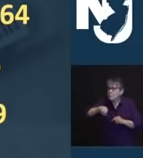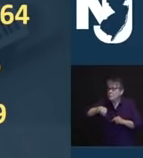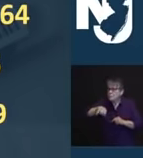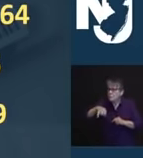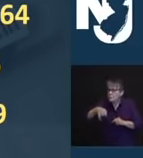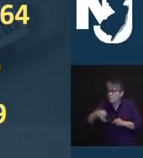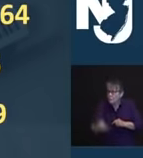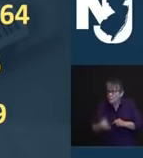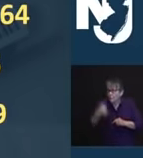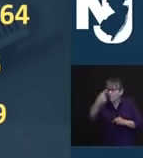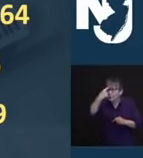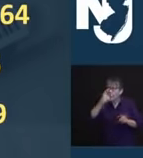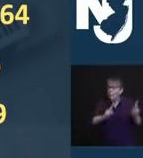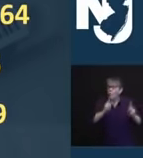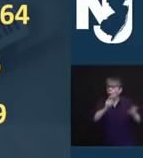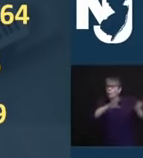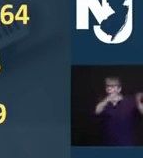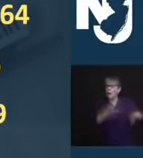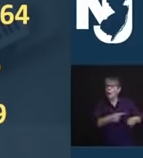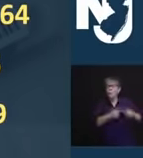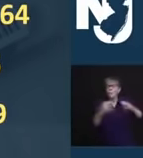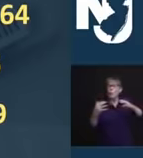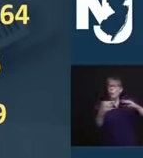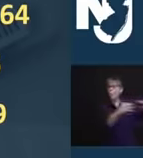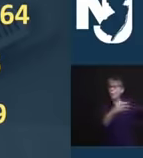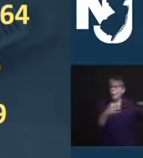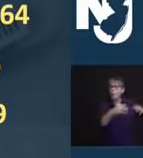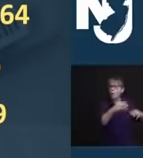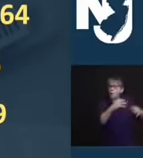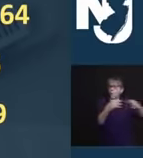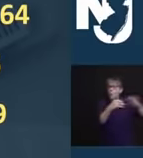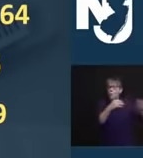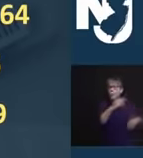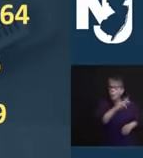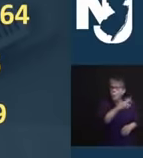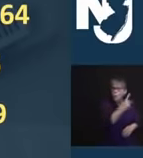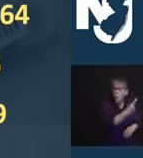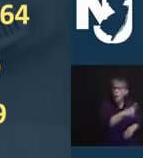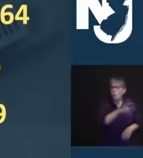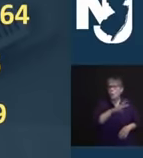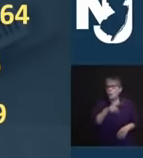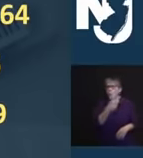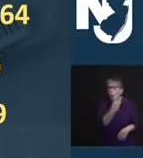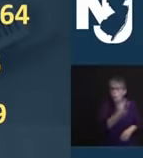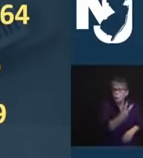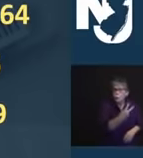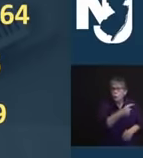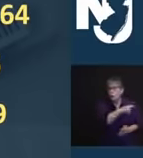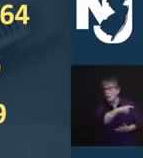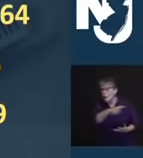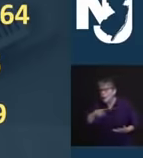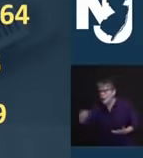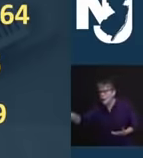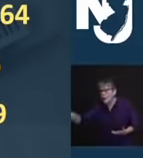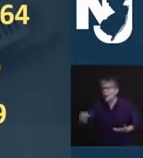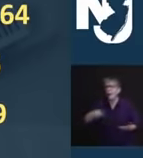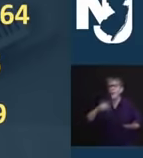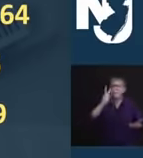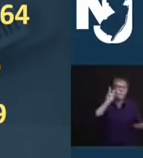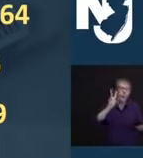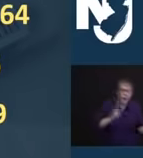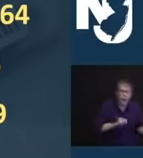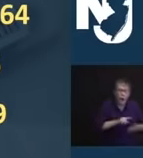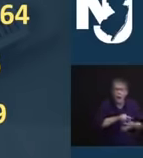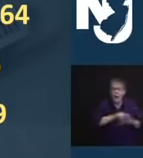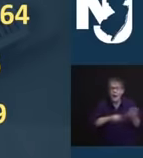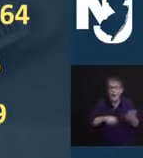roughly 18,300. So in 8 months, we've lost nearly as many New Jerseyans as died in a war over a